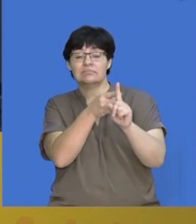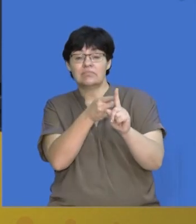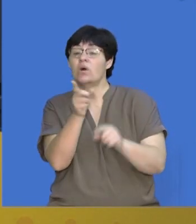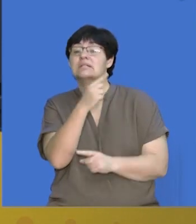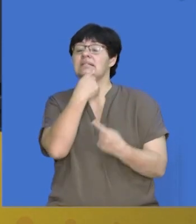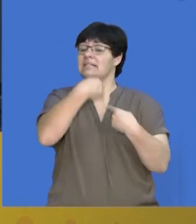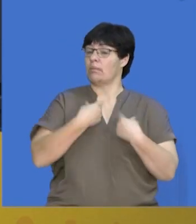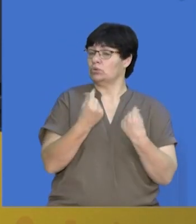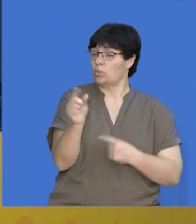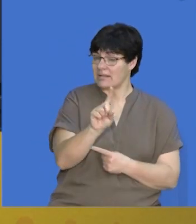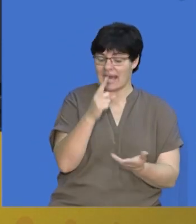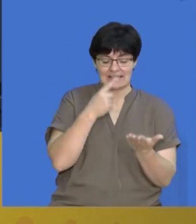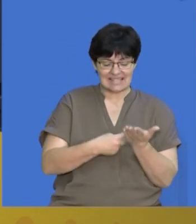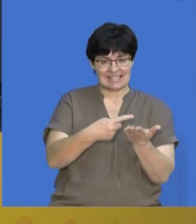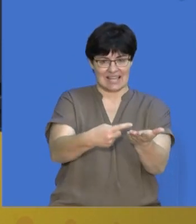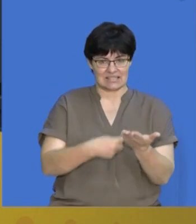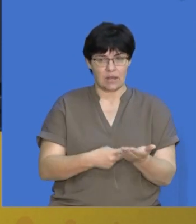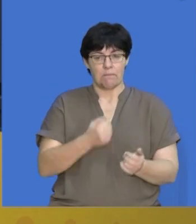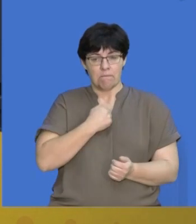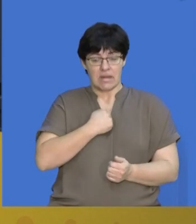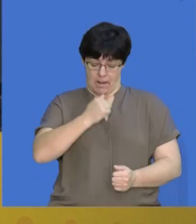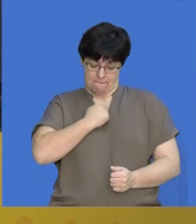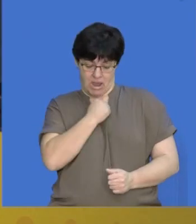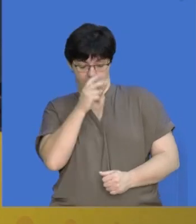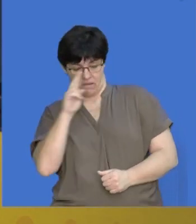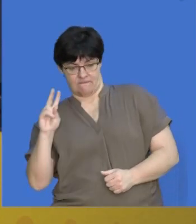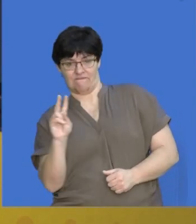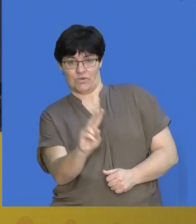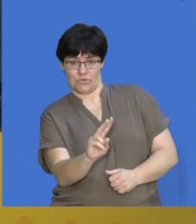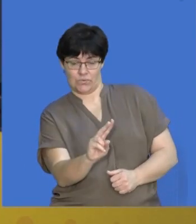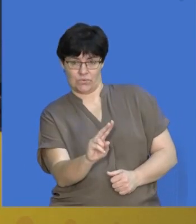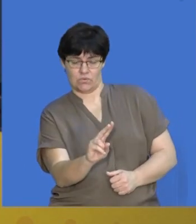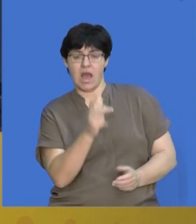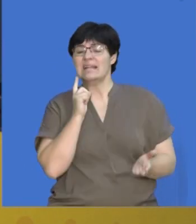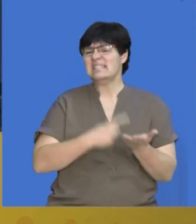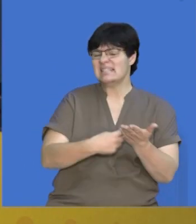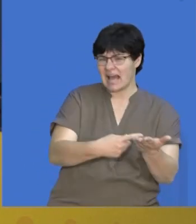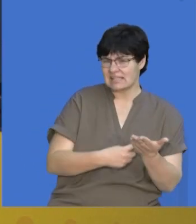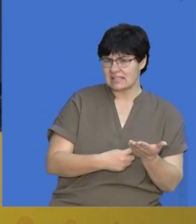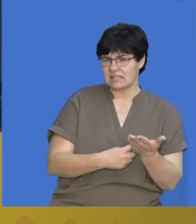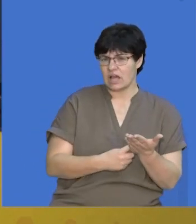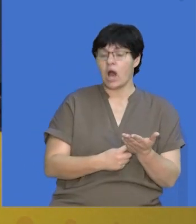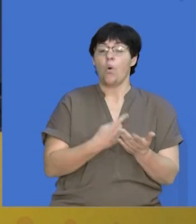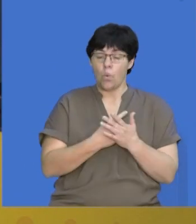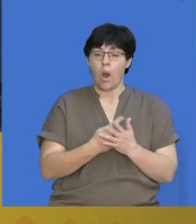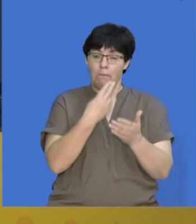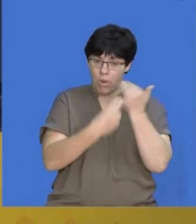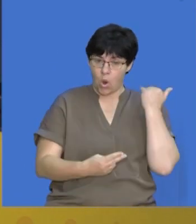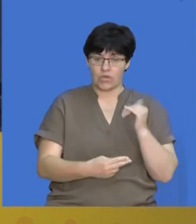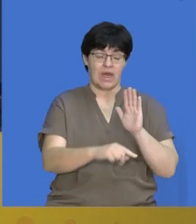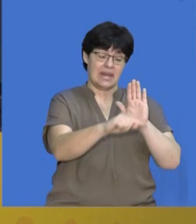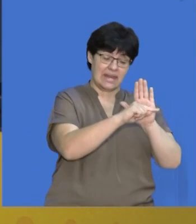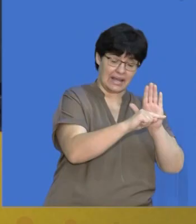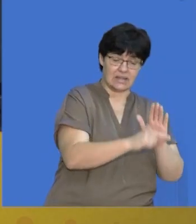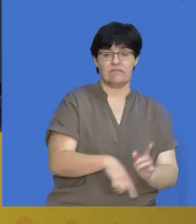It requires to give a point of view. But when we discuss both negative as well